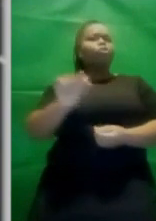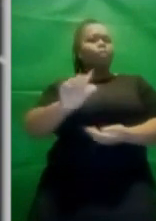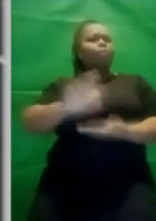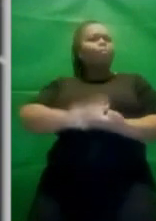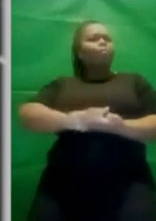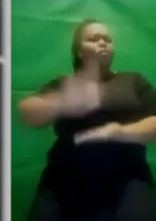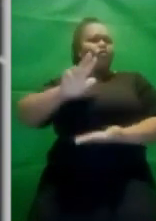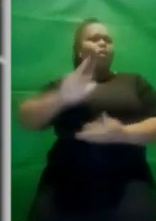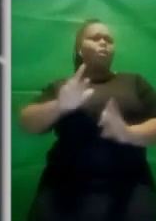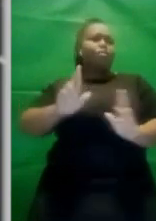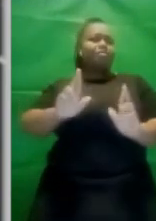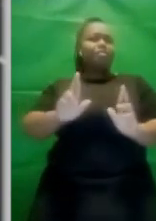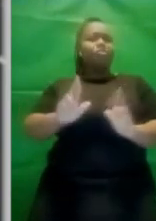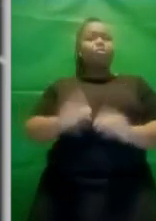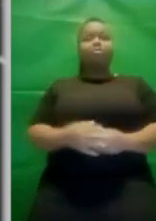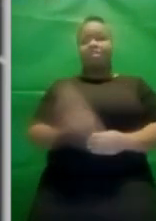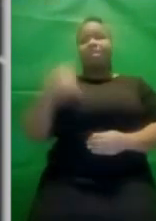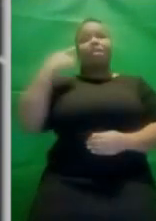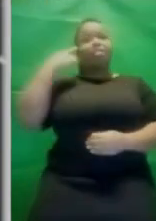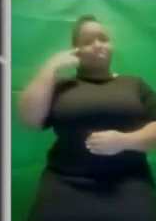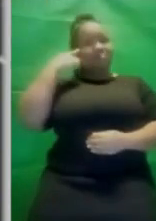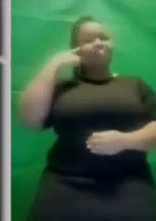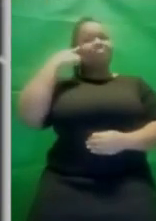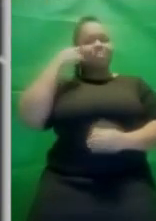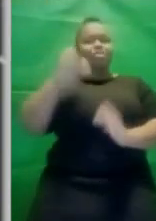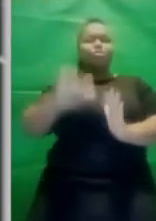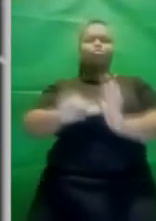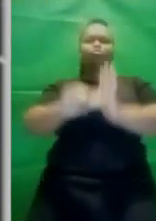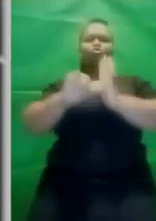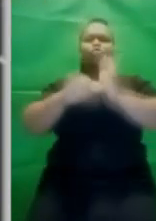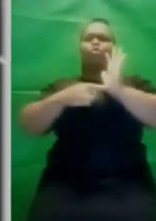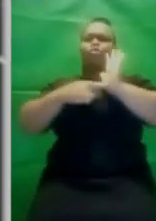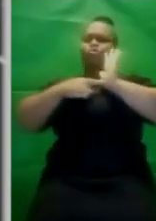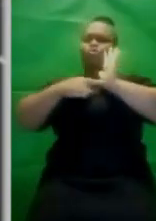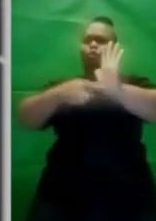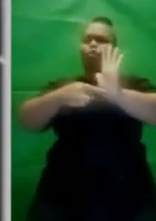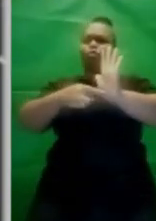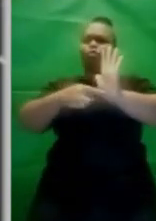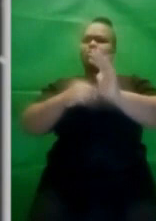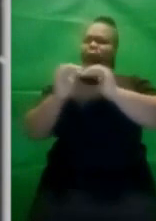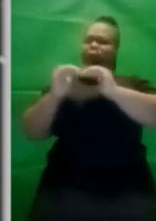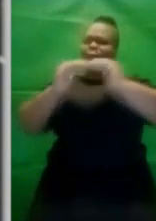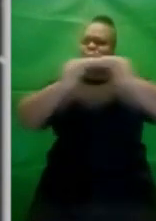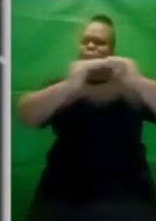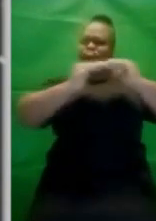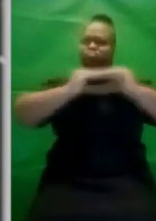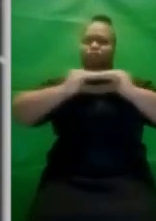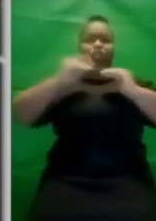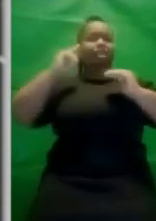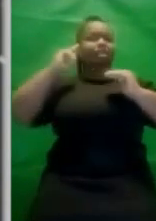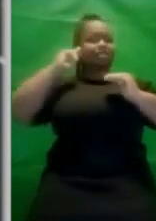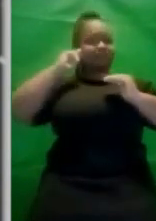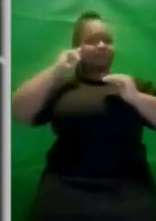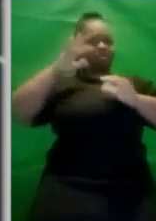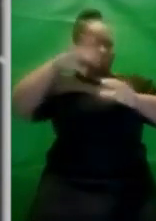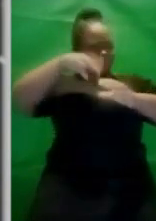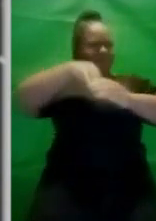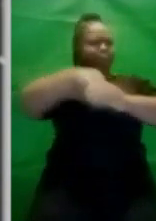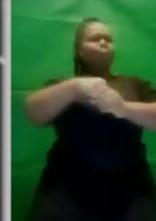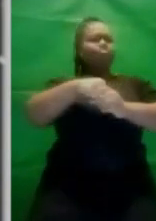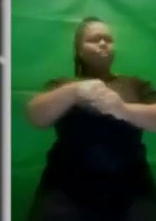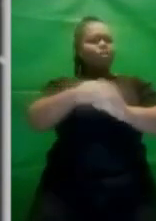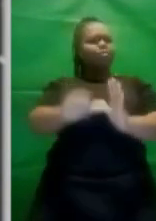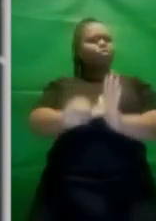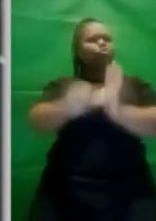that this really does reaffirm the democratic right of deaf persons to participate in a meaningful and substantive way in public